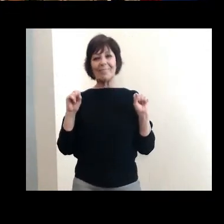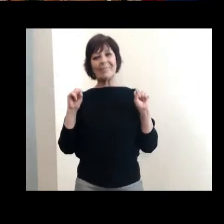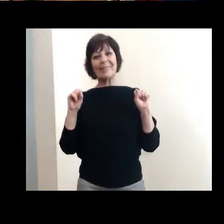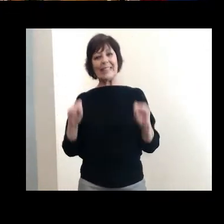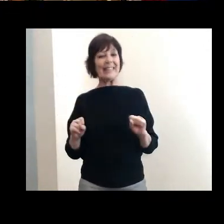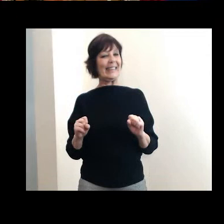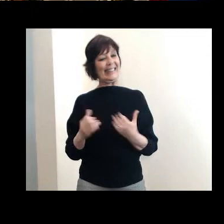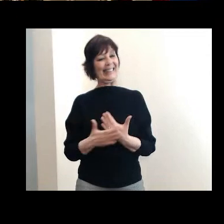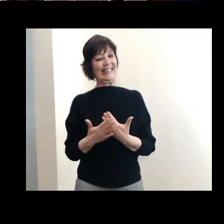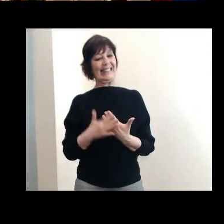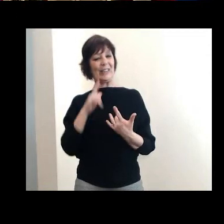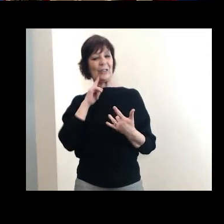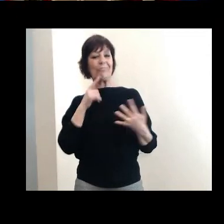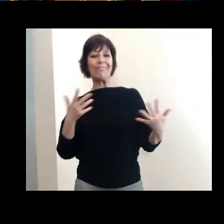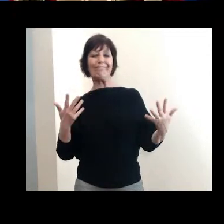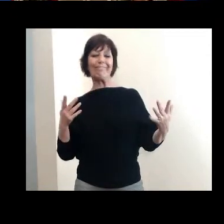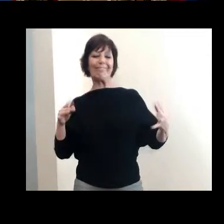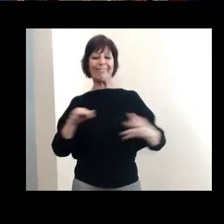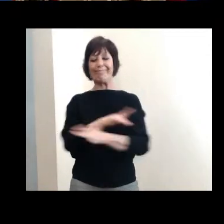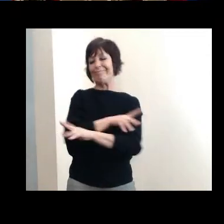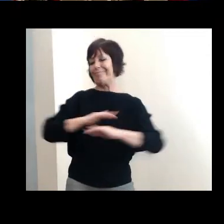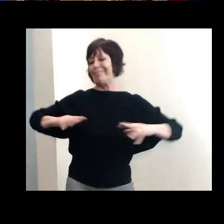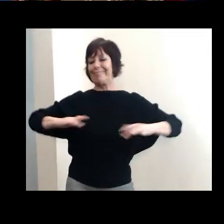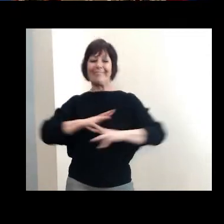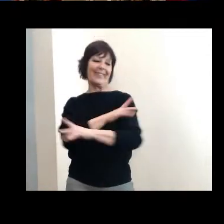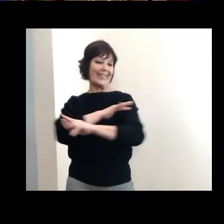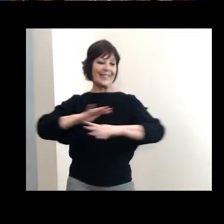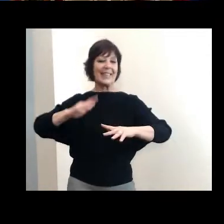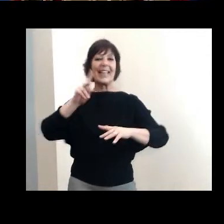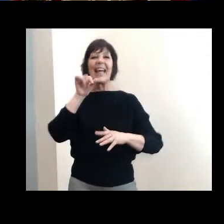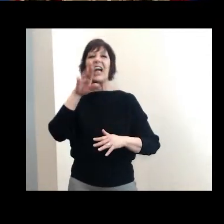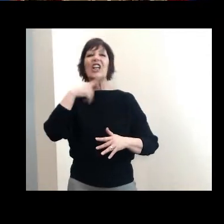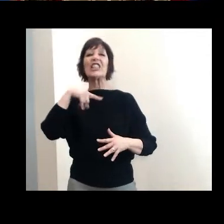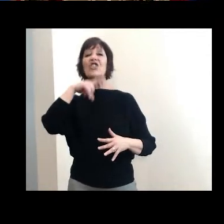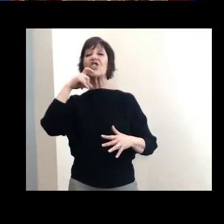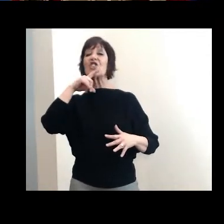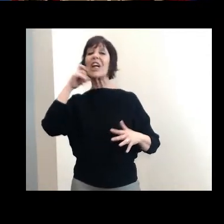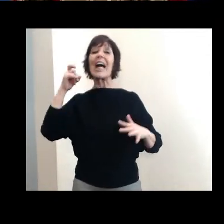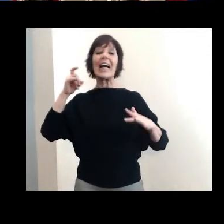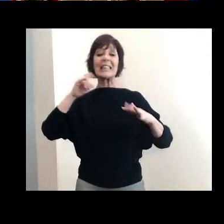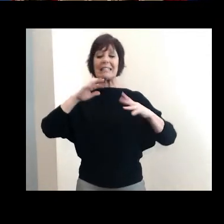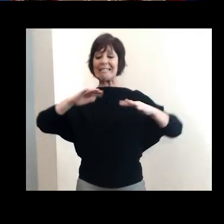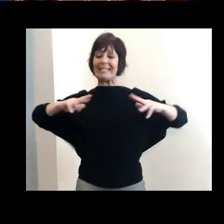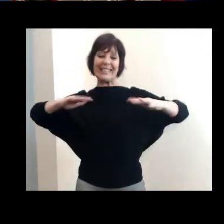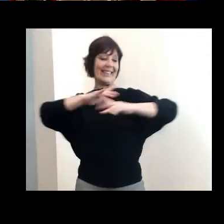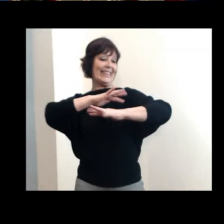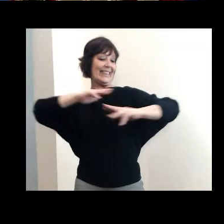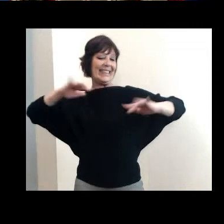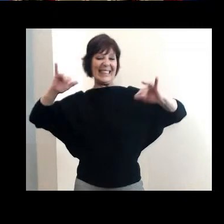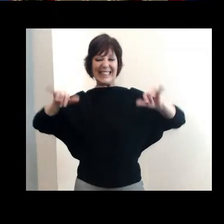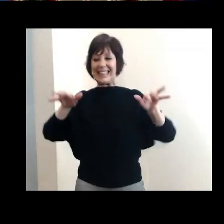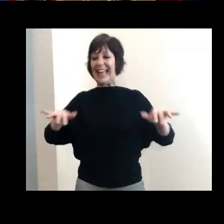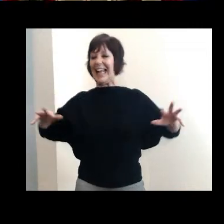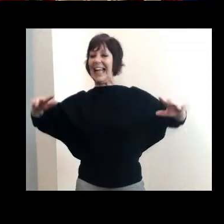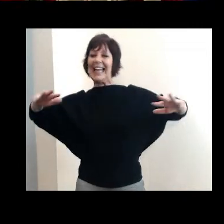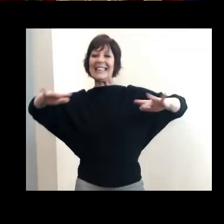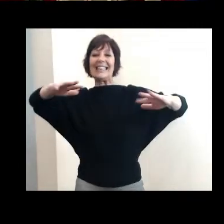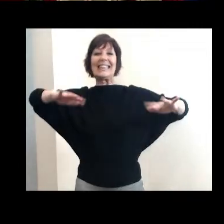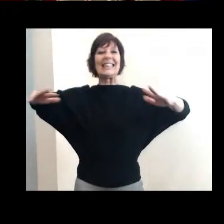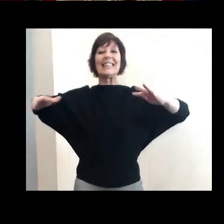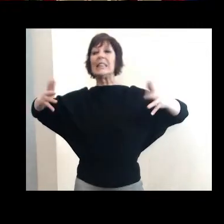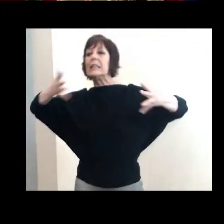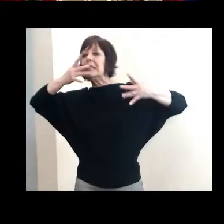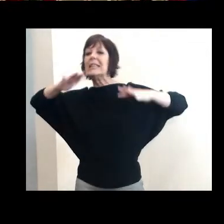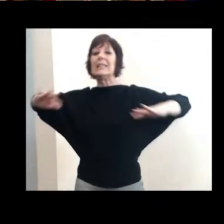to transmitting infection because the air is very dry, and so the aerosols will stay in the air. They'll stay suspended in the air and